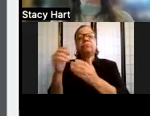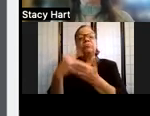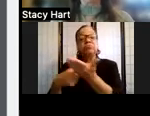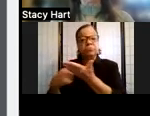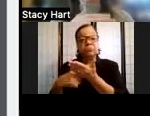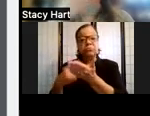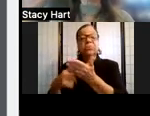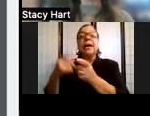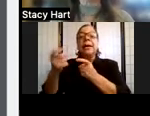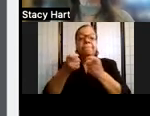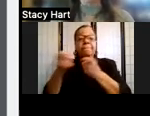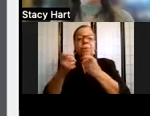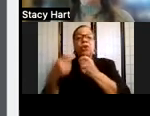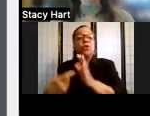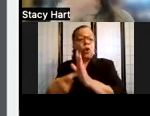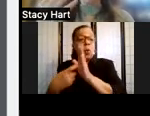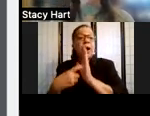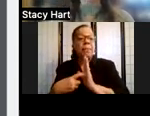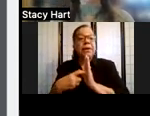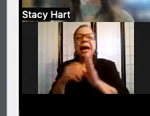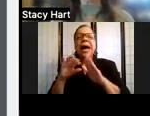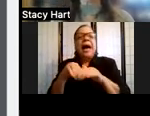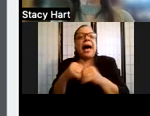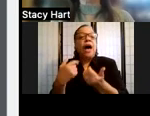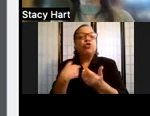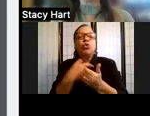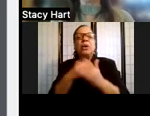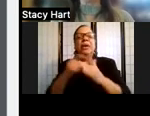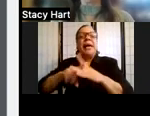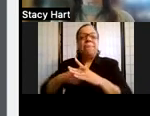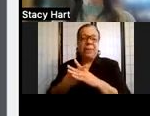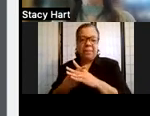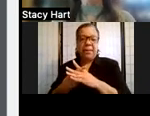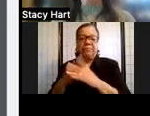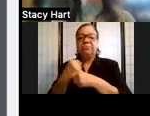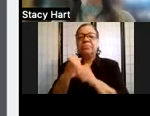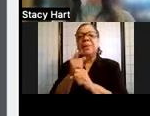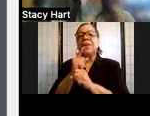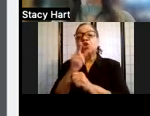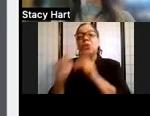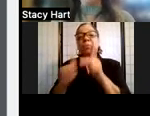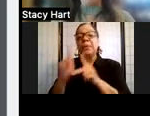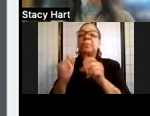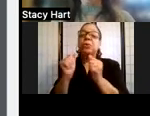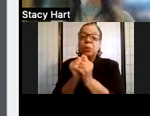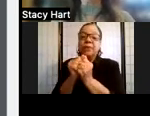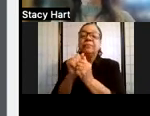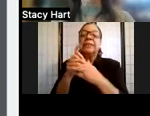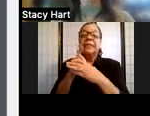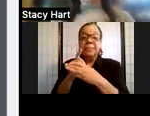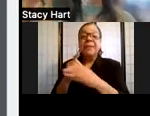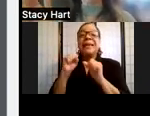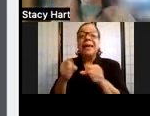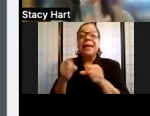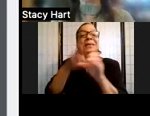administrative requirements. So basically, how do we implement ensuring that people with disabilities can